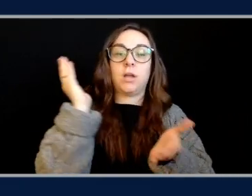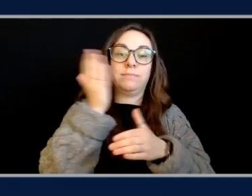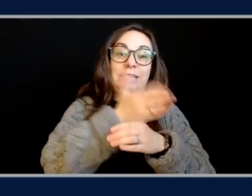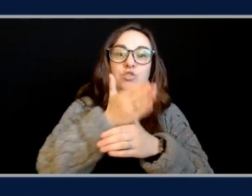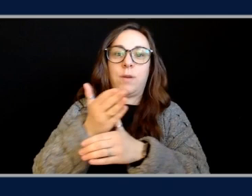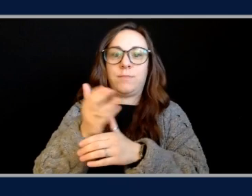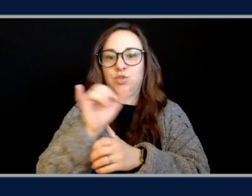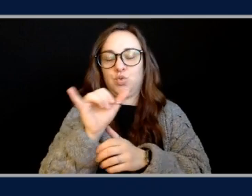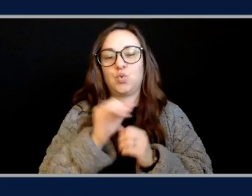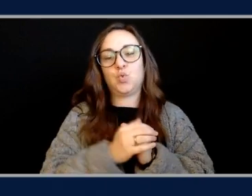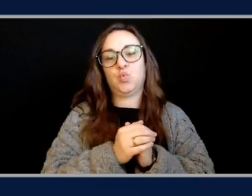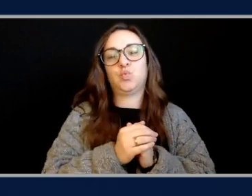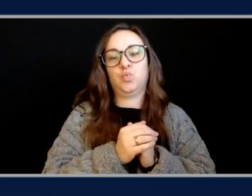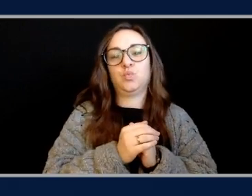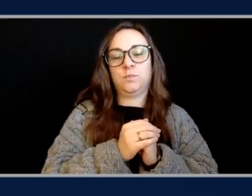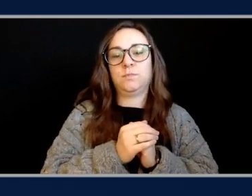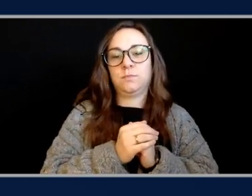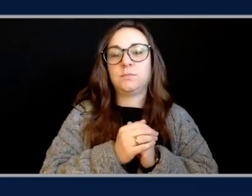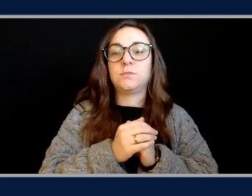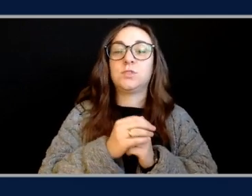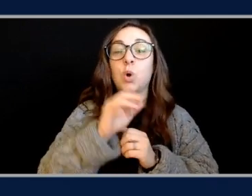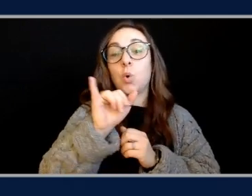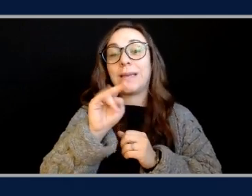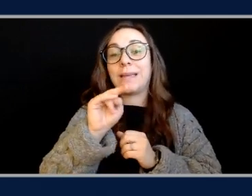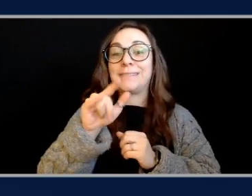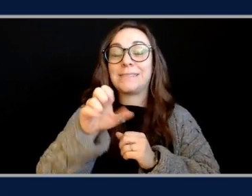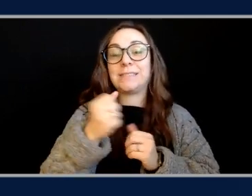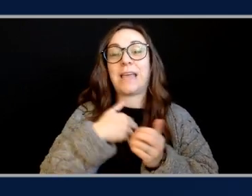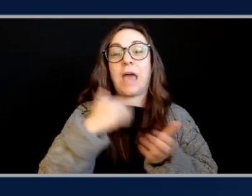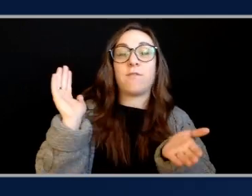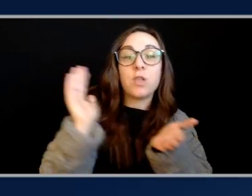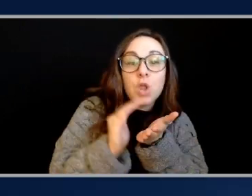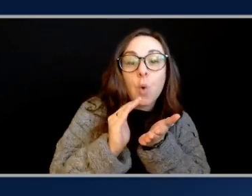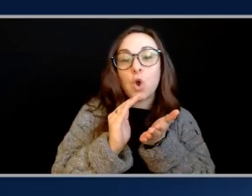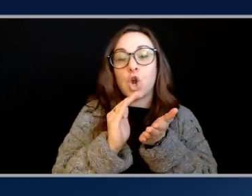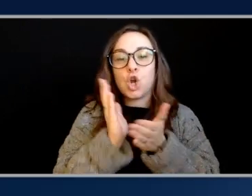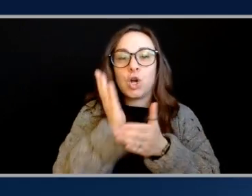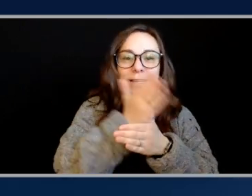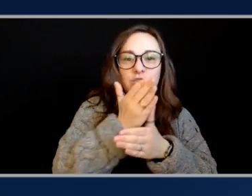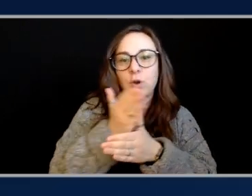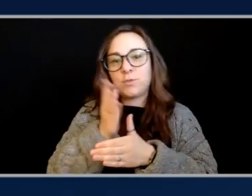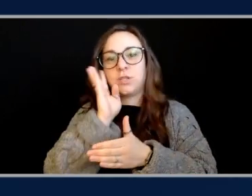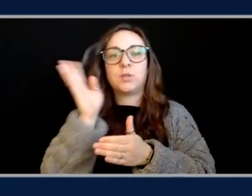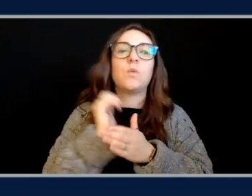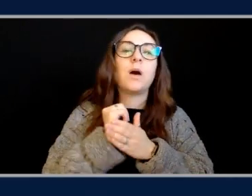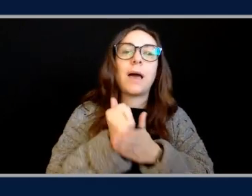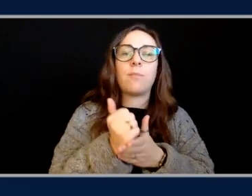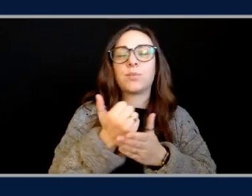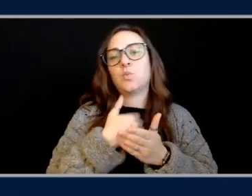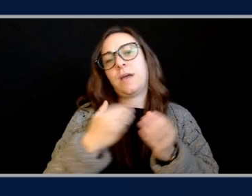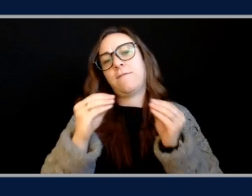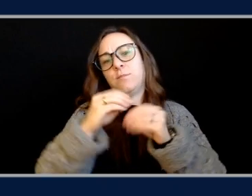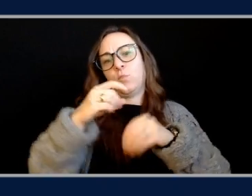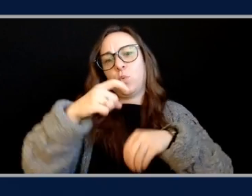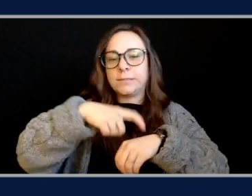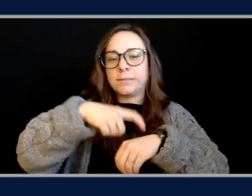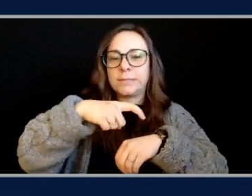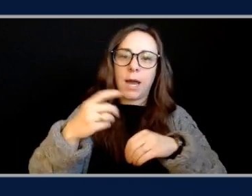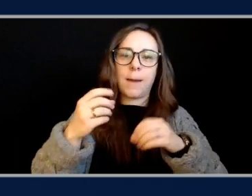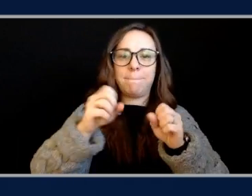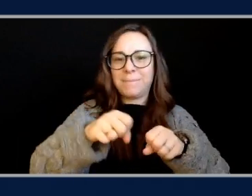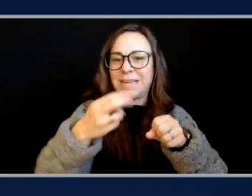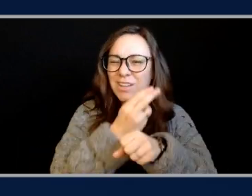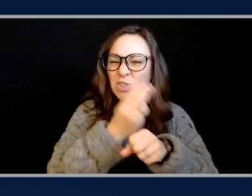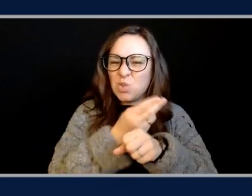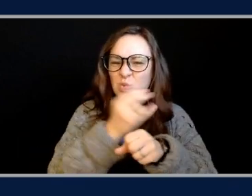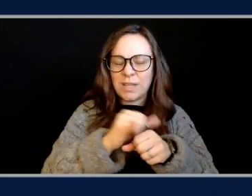have a much kind of lower likelihood of interruption is going to just help you kind of have a much more extended usage of that instance. And so just use